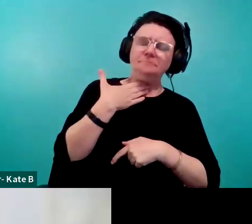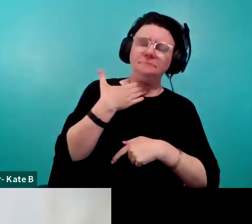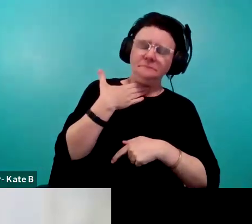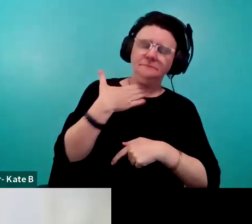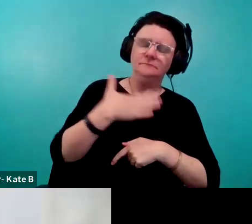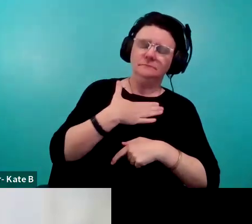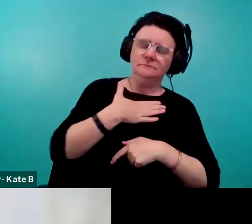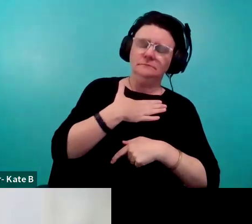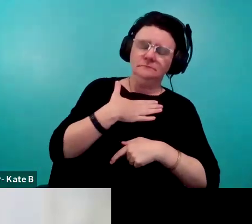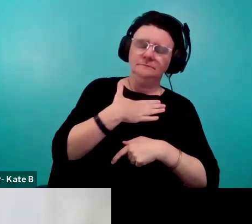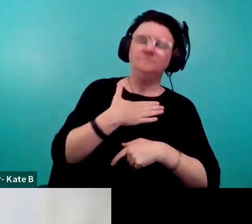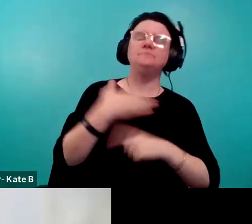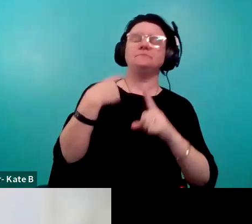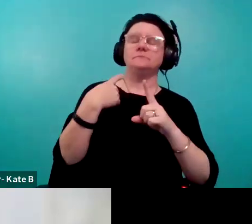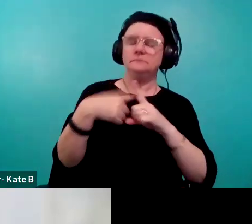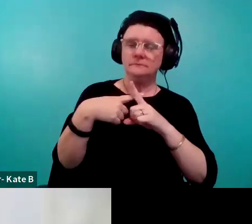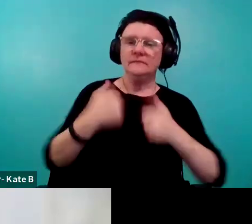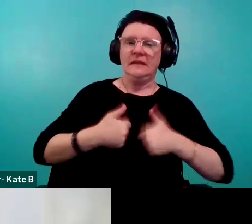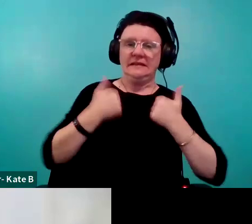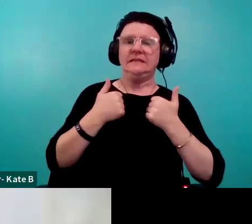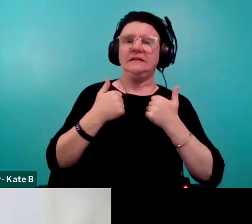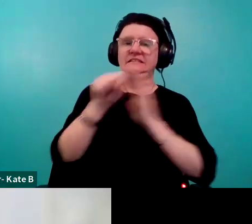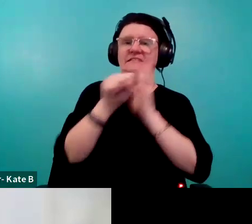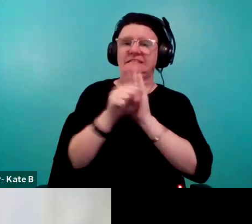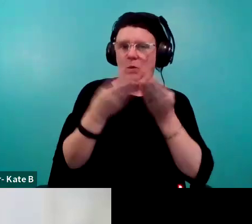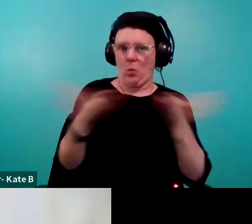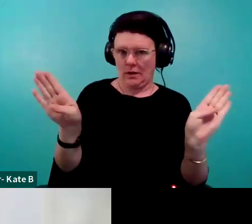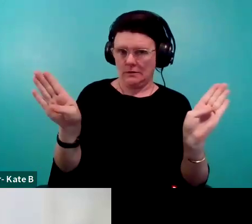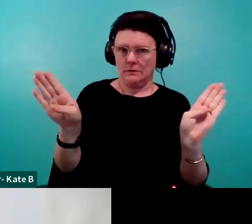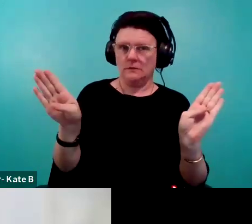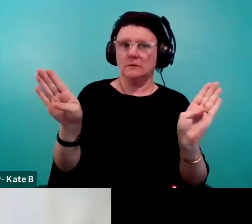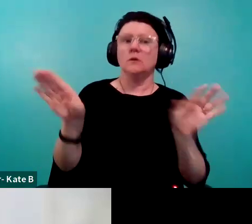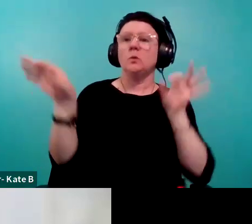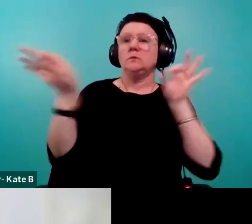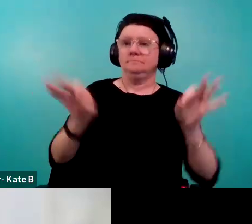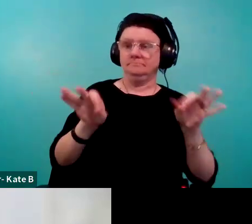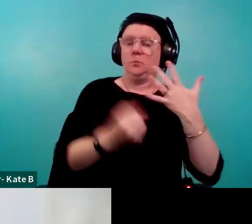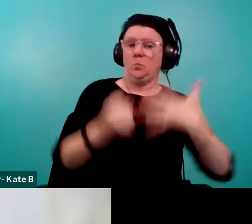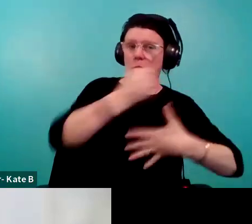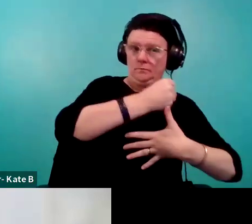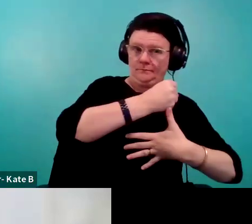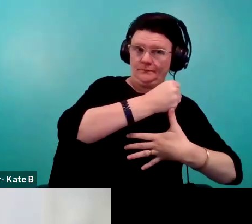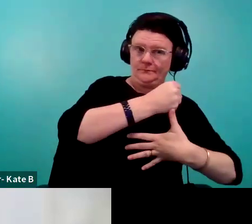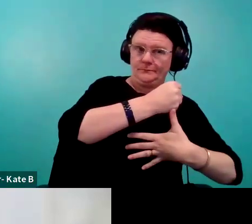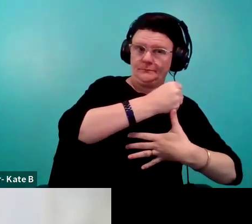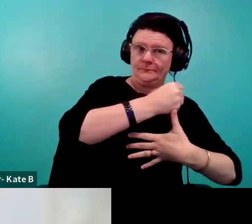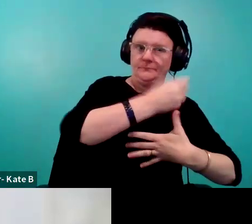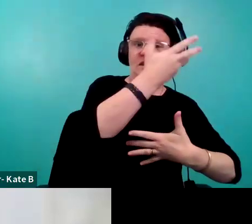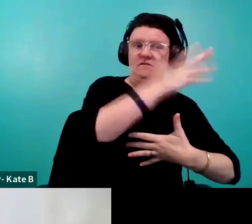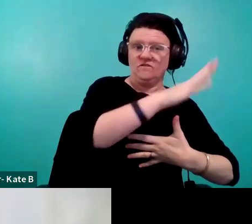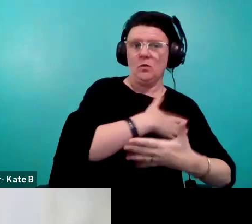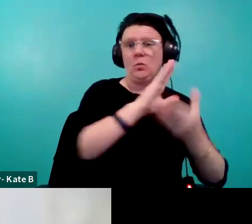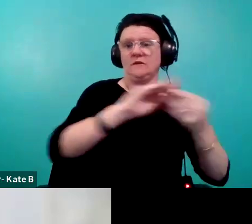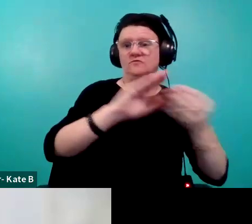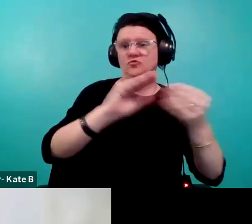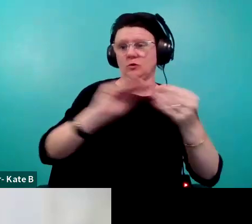members of various communities around the state, will be helping introduce our priorities. And then we have stories that are